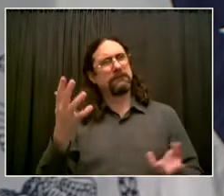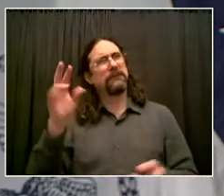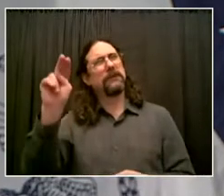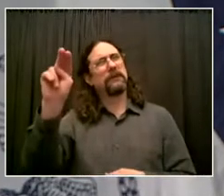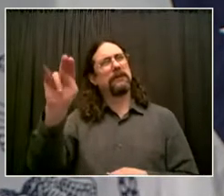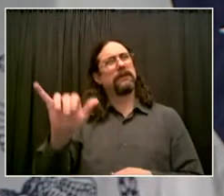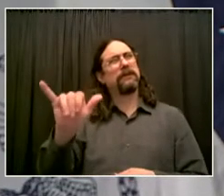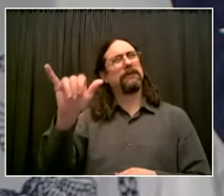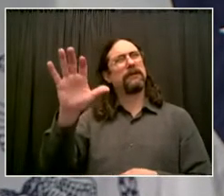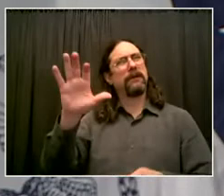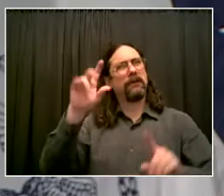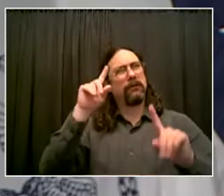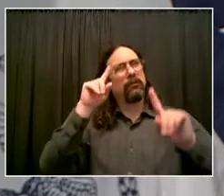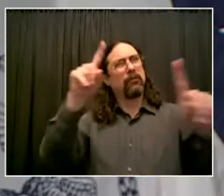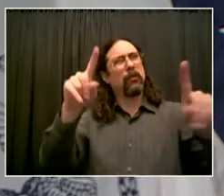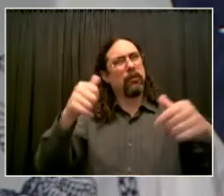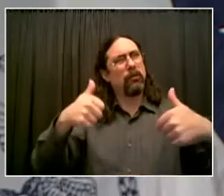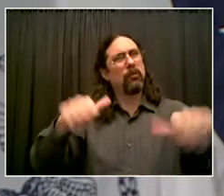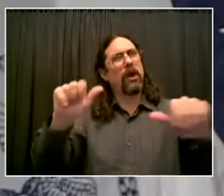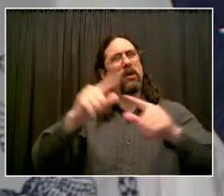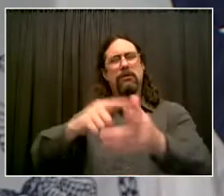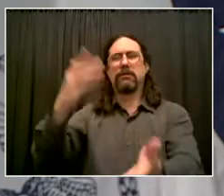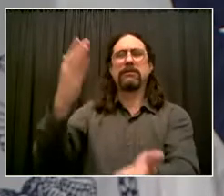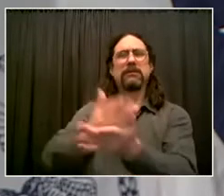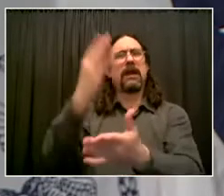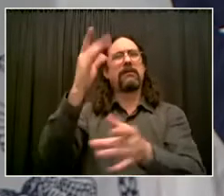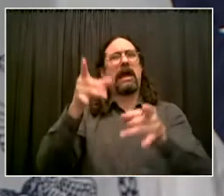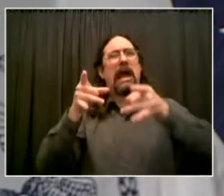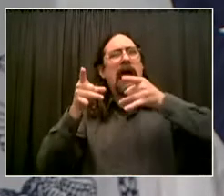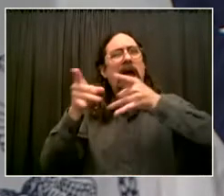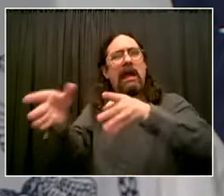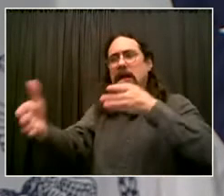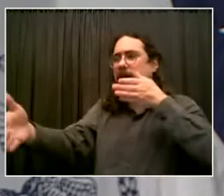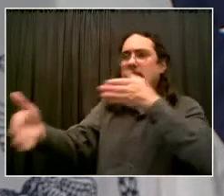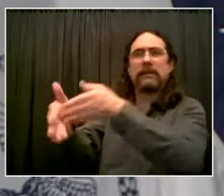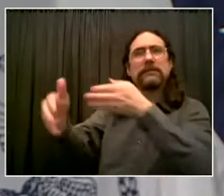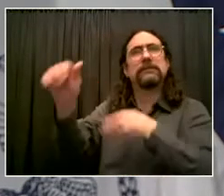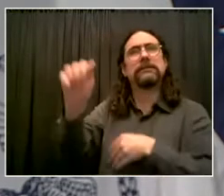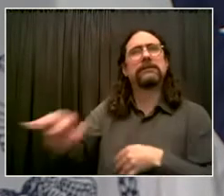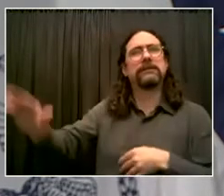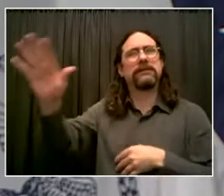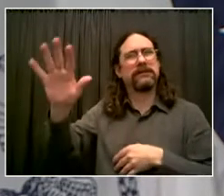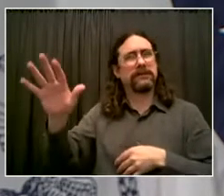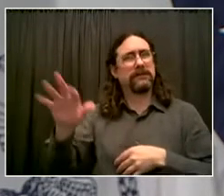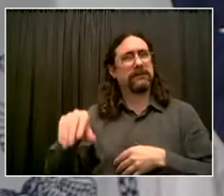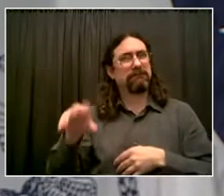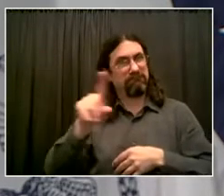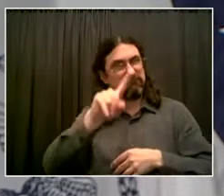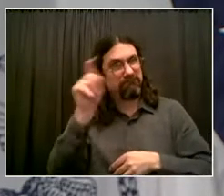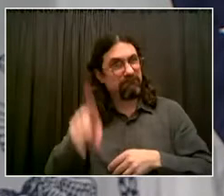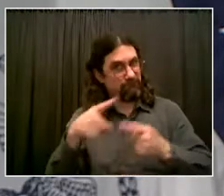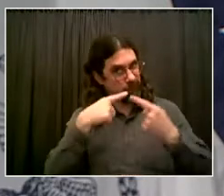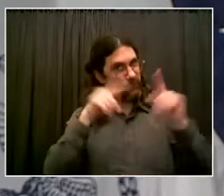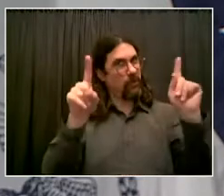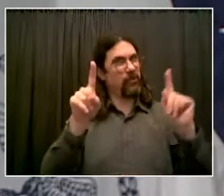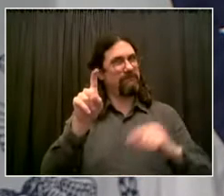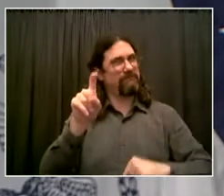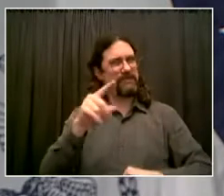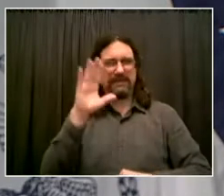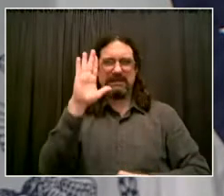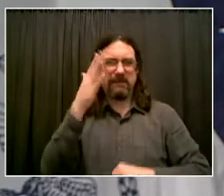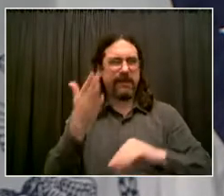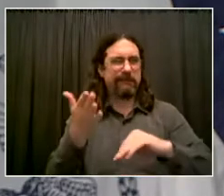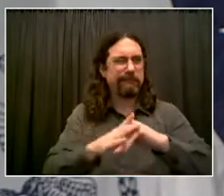accelerating, and also, there are some organizations, including the Asian American Federation, which you've had on, and Hollaback, that are